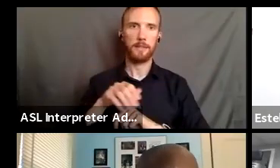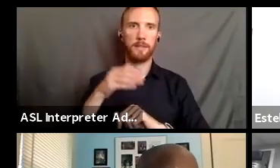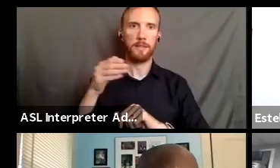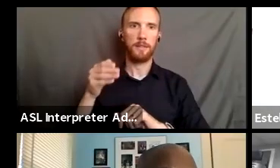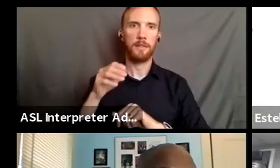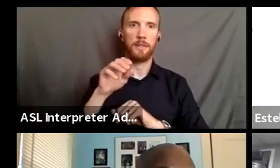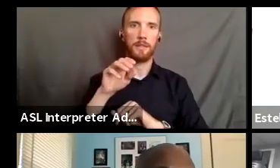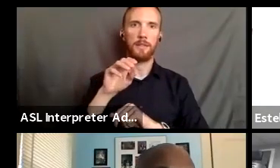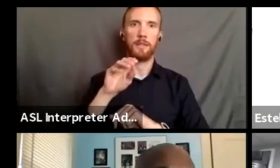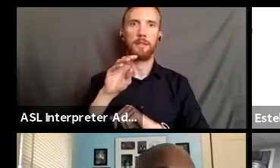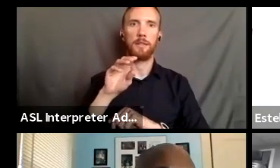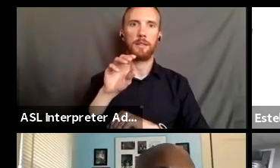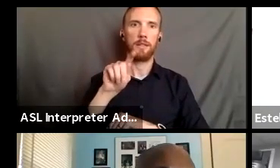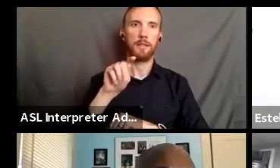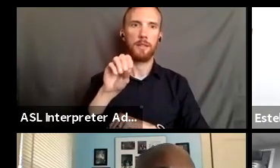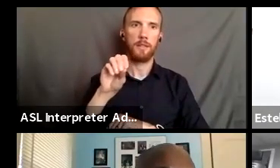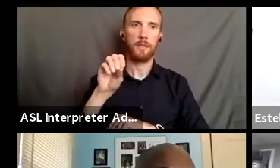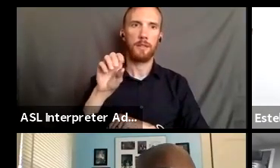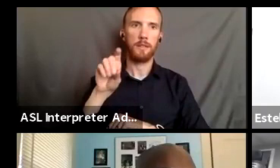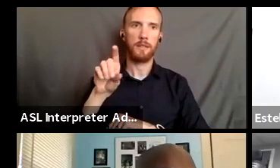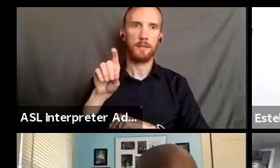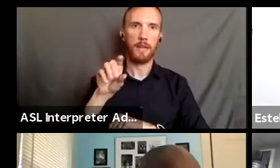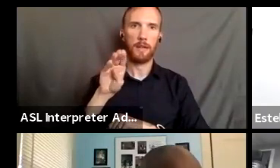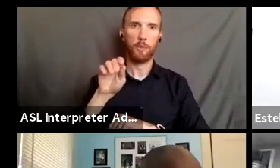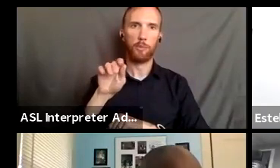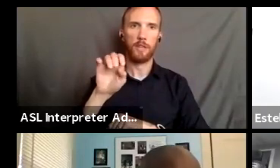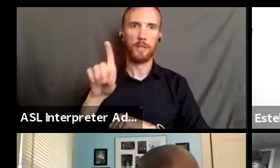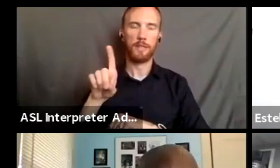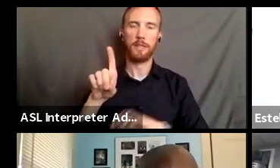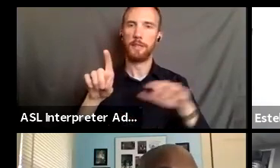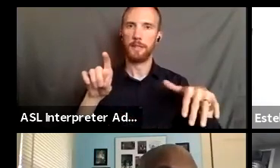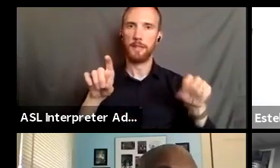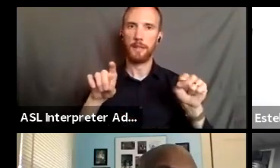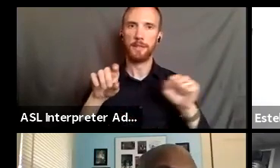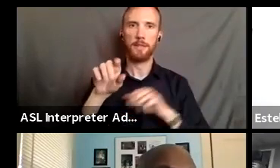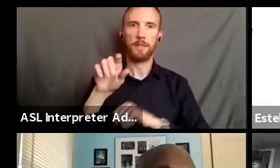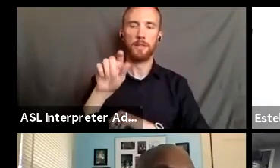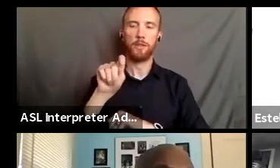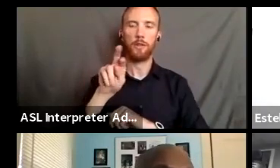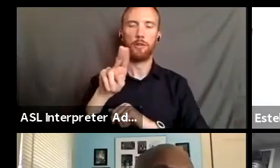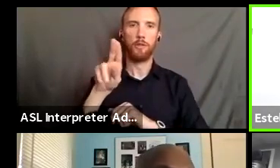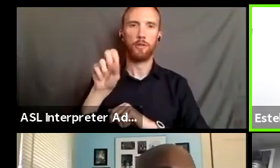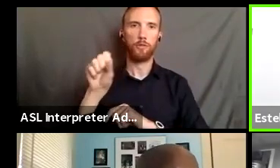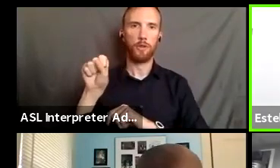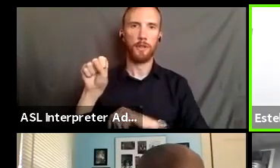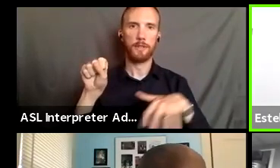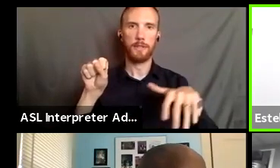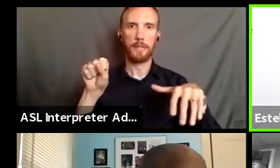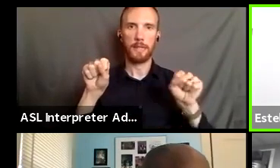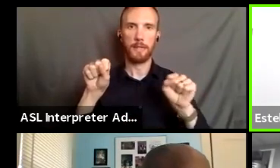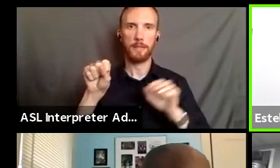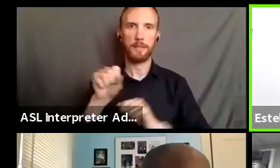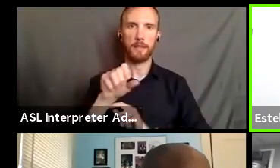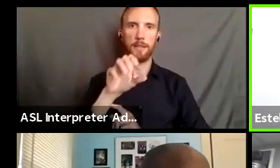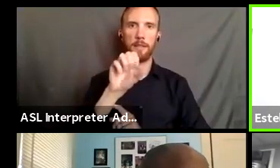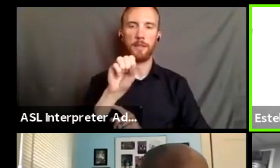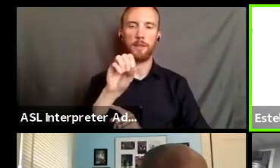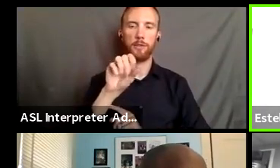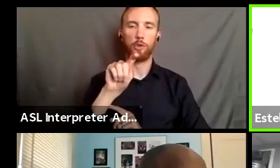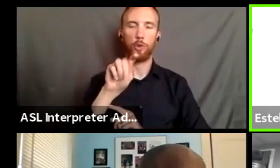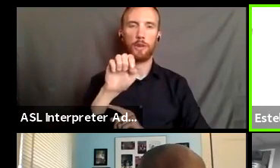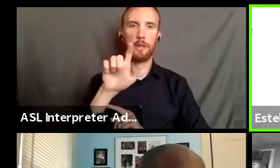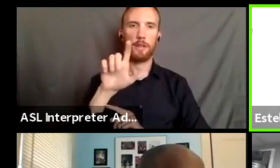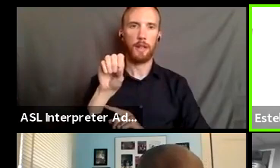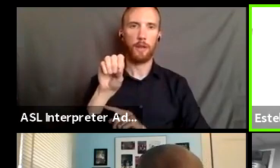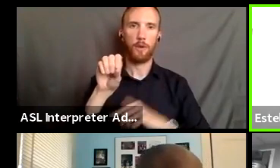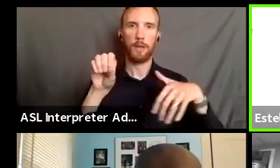yes member trust yes member sotelo yes